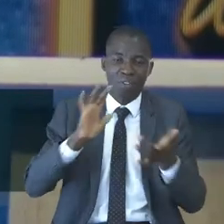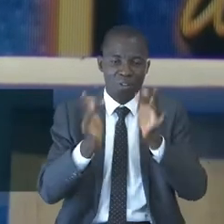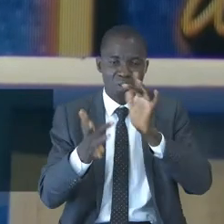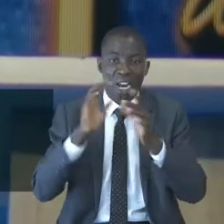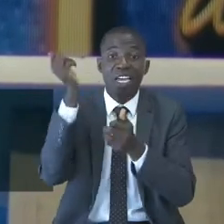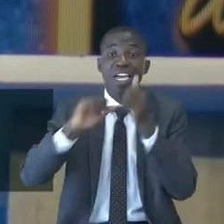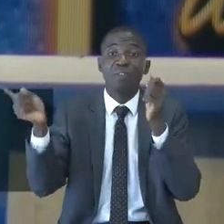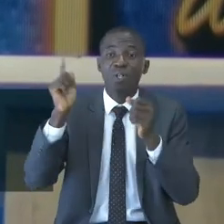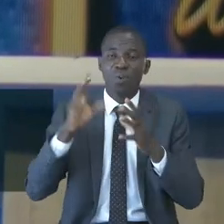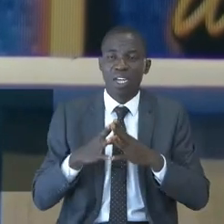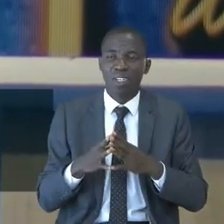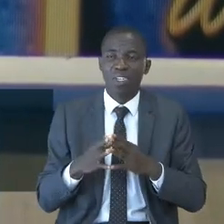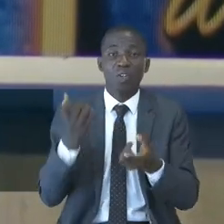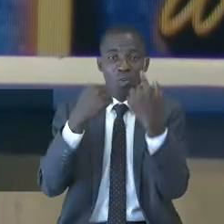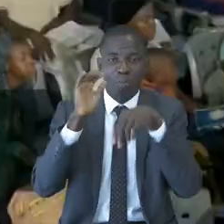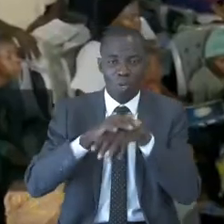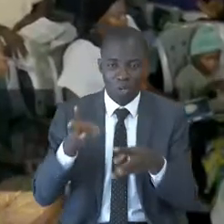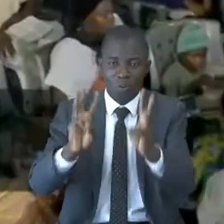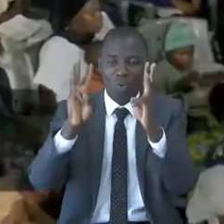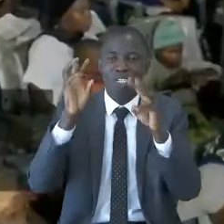everywhere, coming your way.